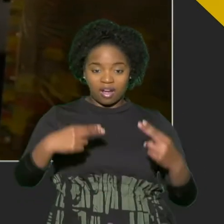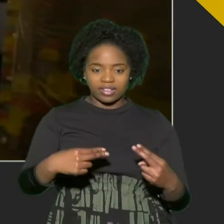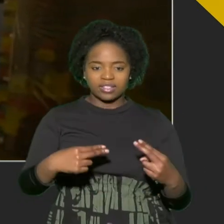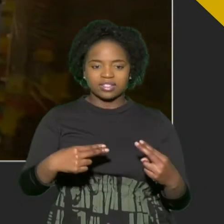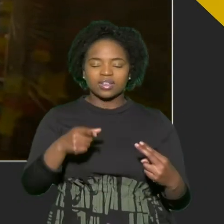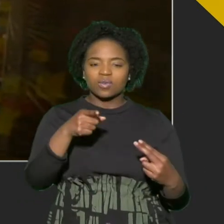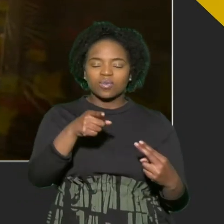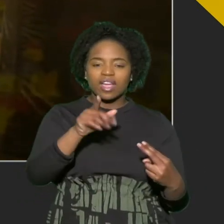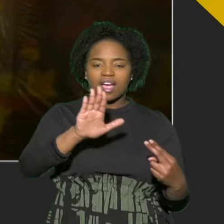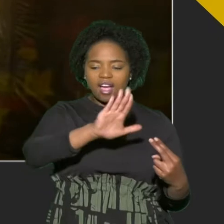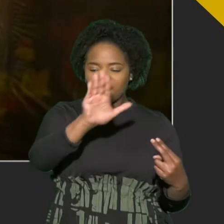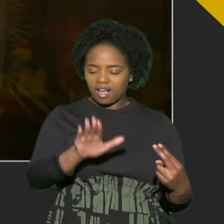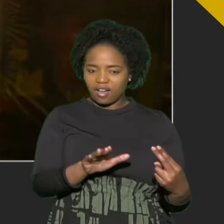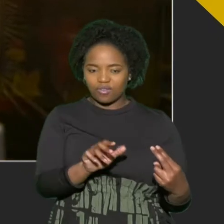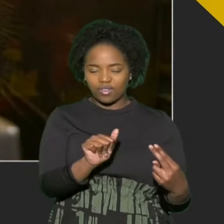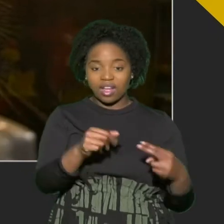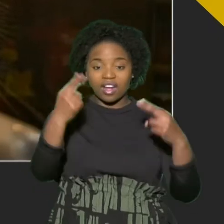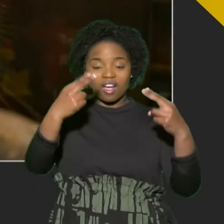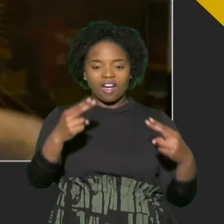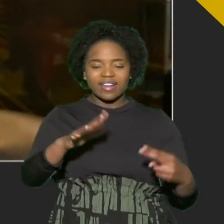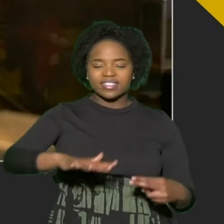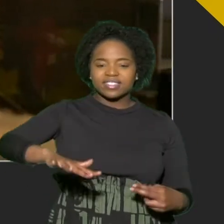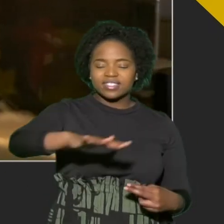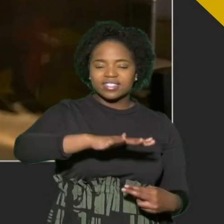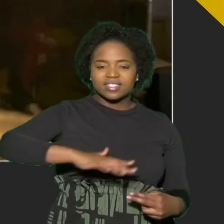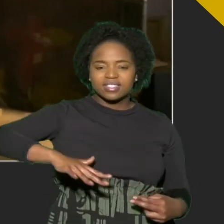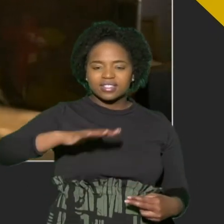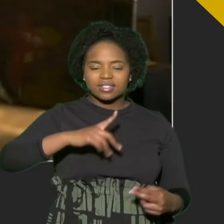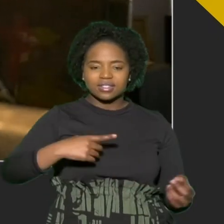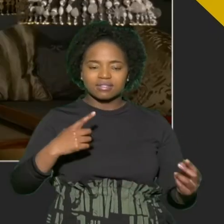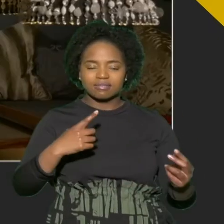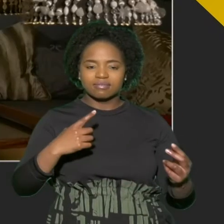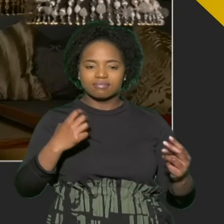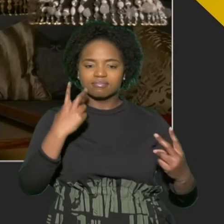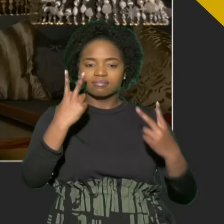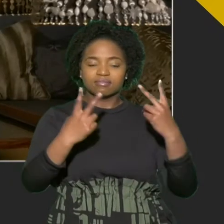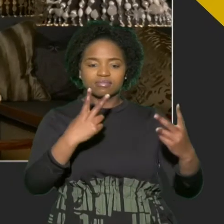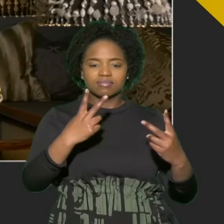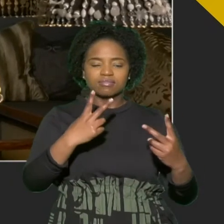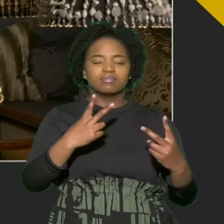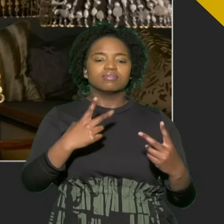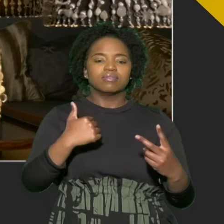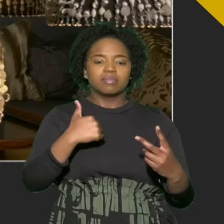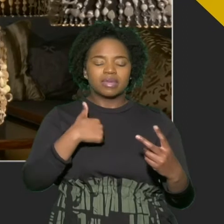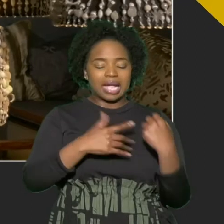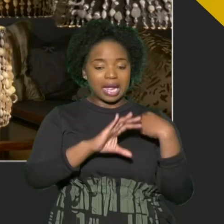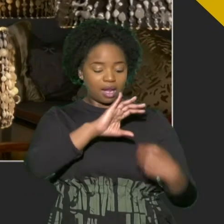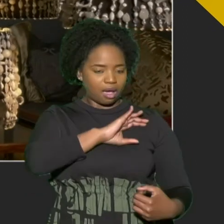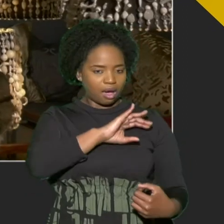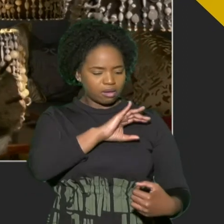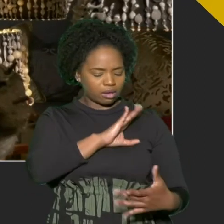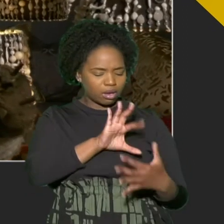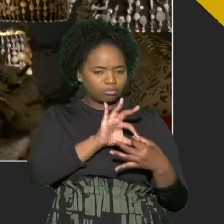contemporary African art space that is about building long-term relationships with clients and